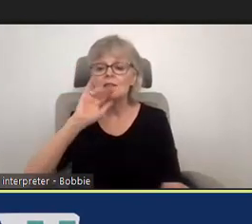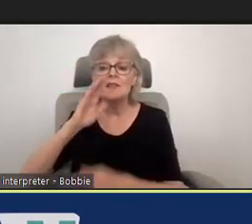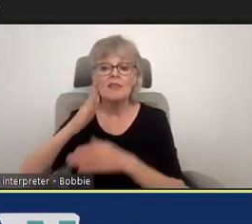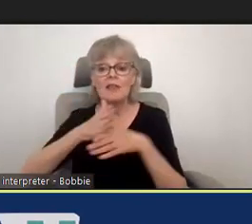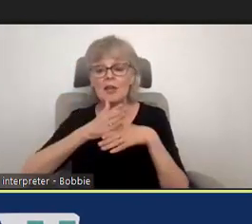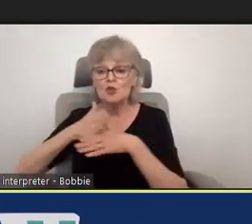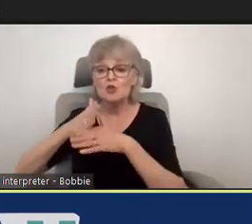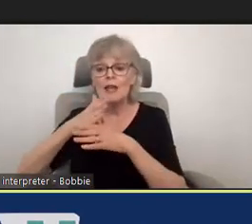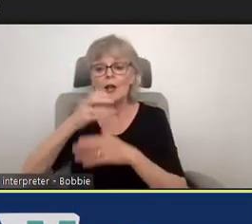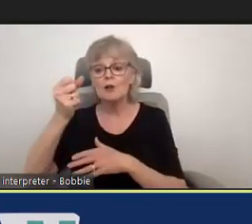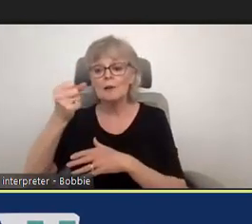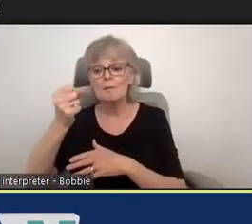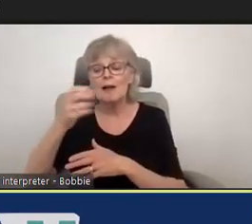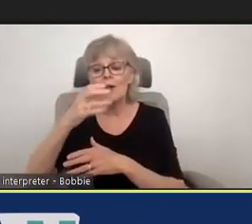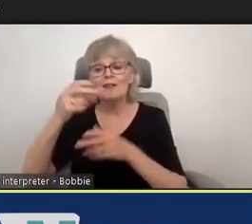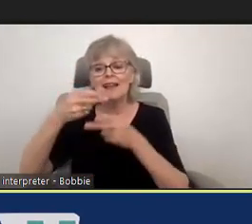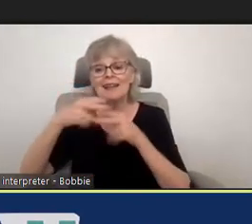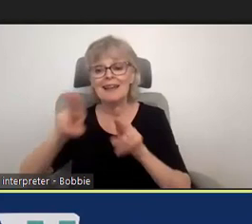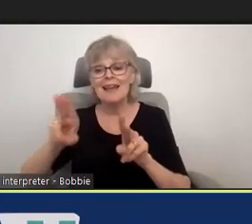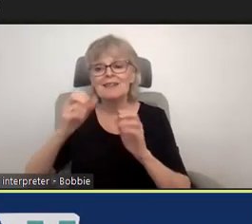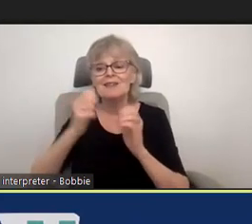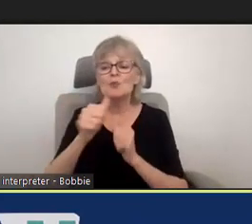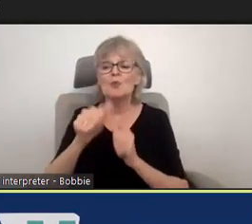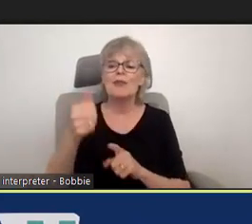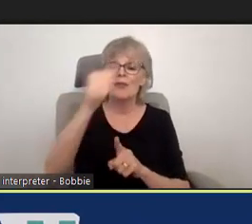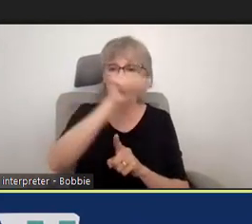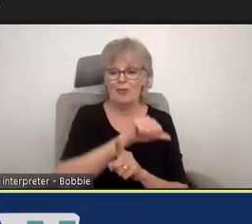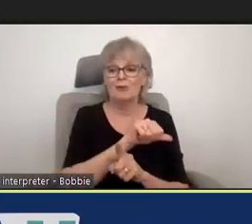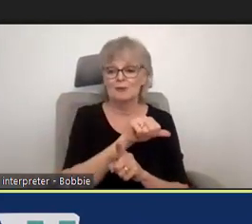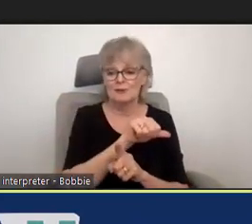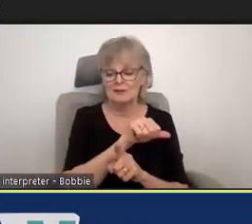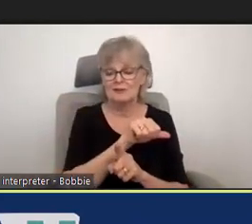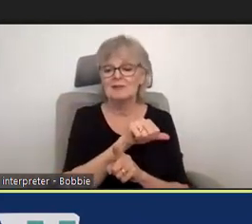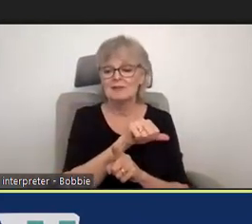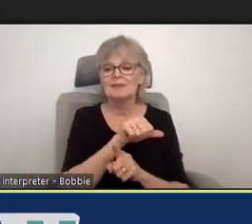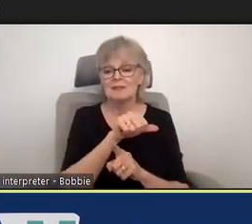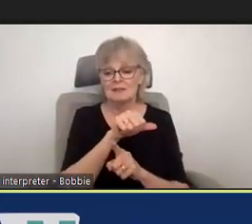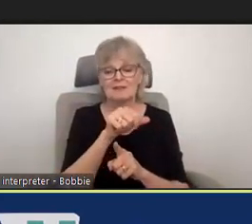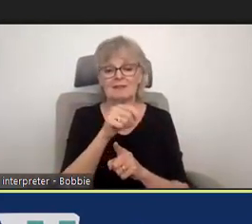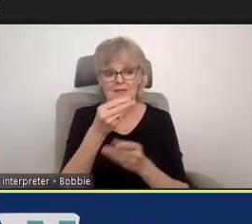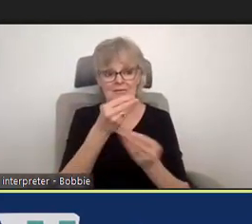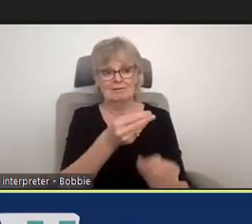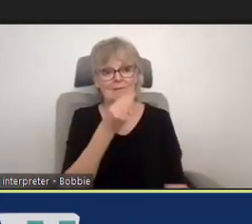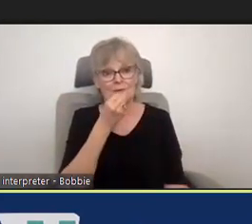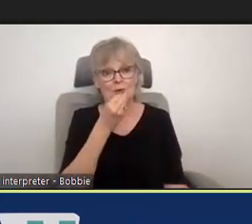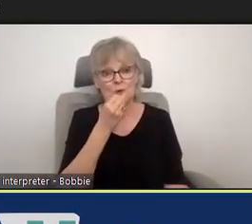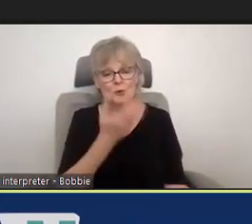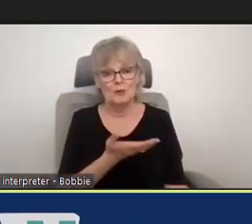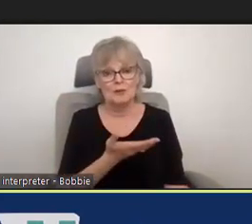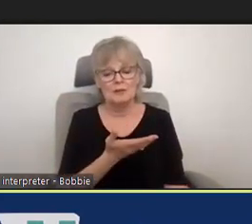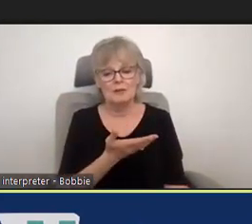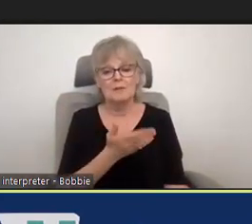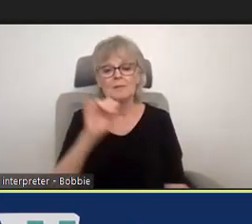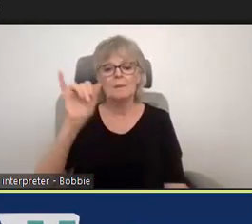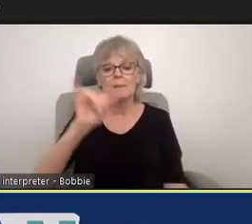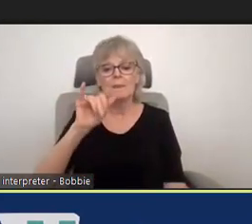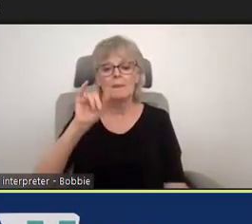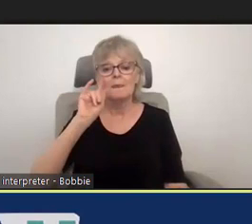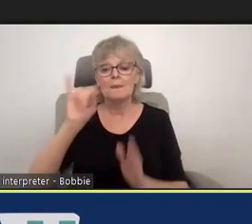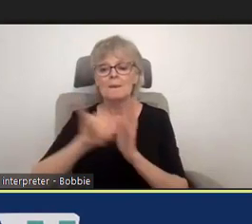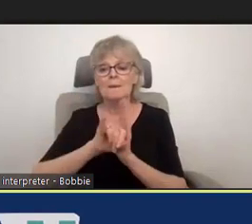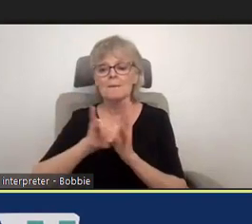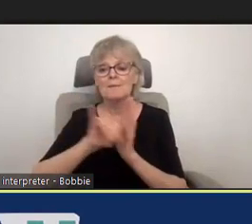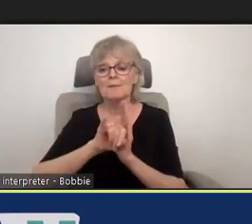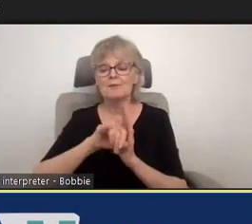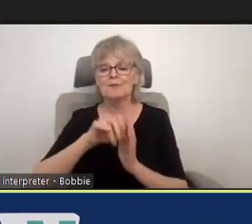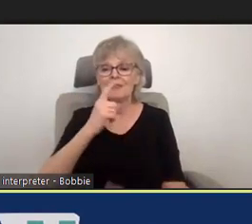eggs with other partners so that they would have food. They also identified the